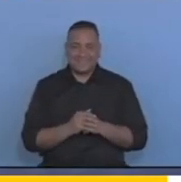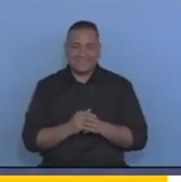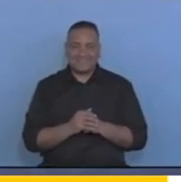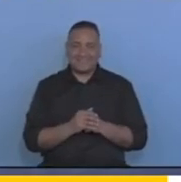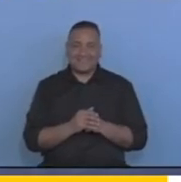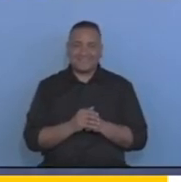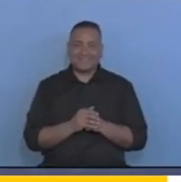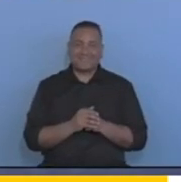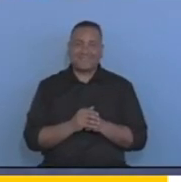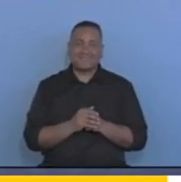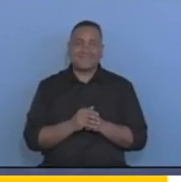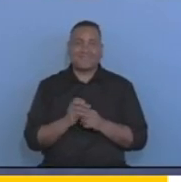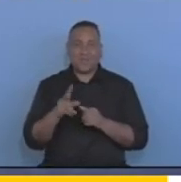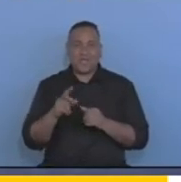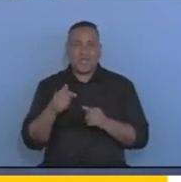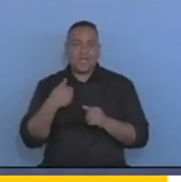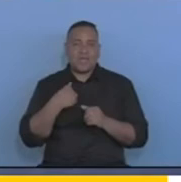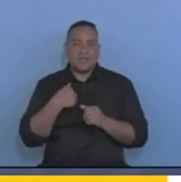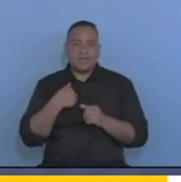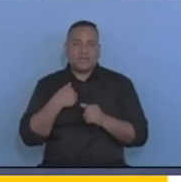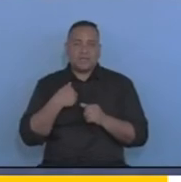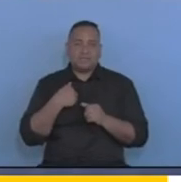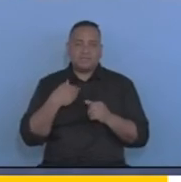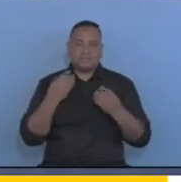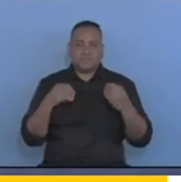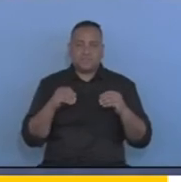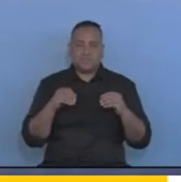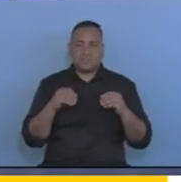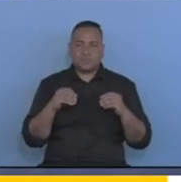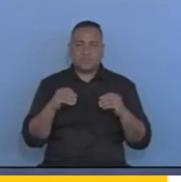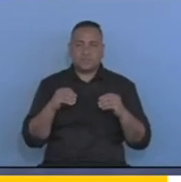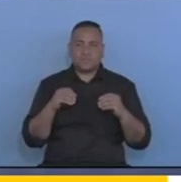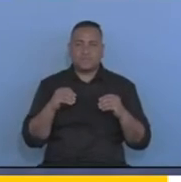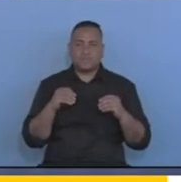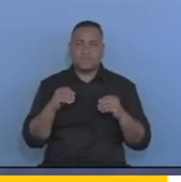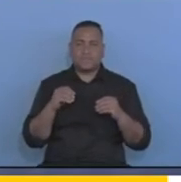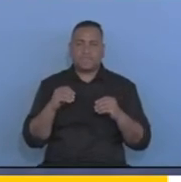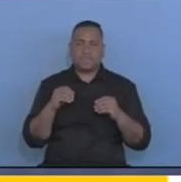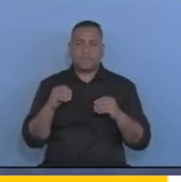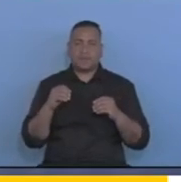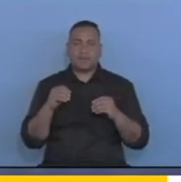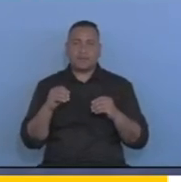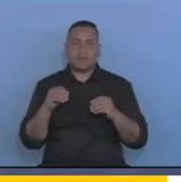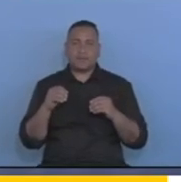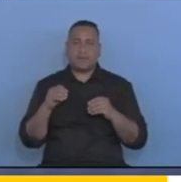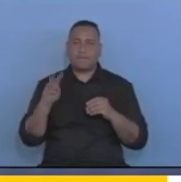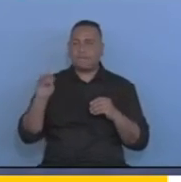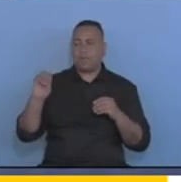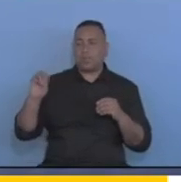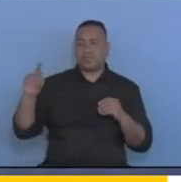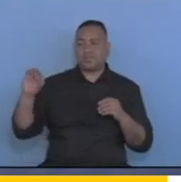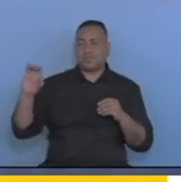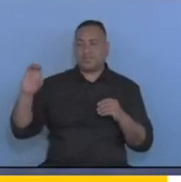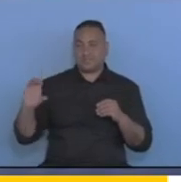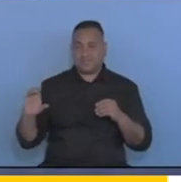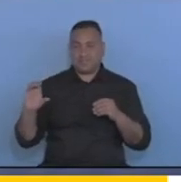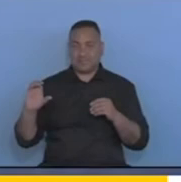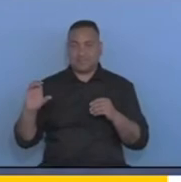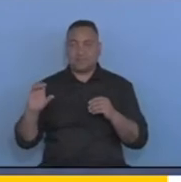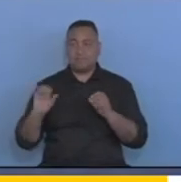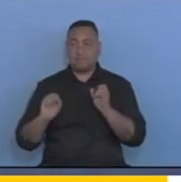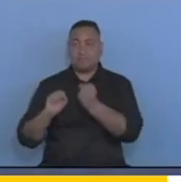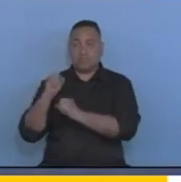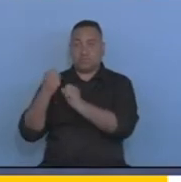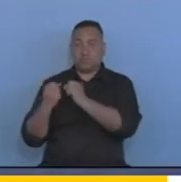something. I'm busy on the mortise machine, and that is to do the various types of joints. Mm. At